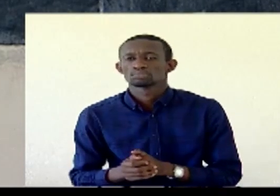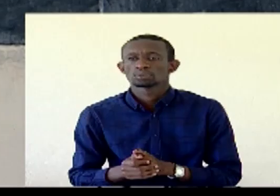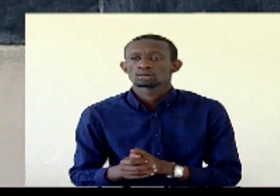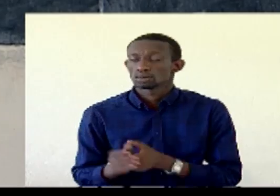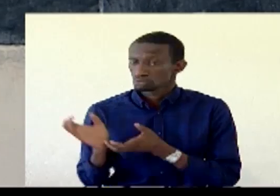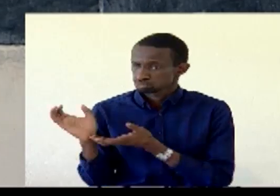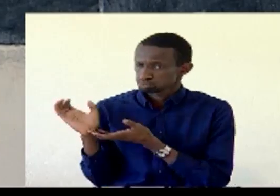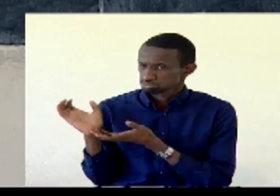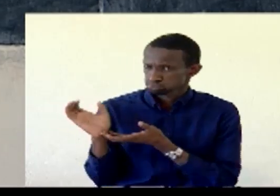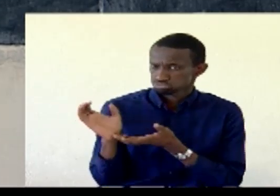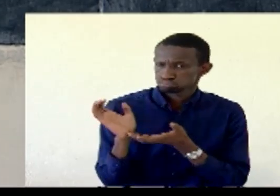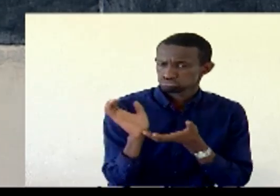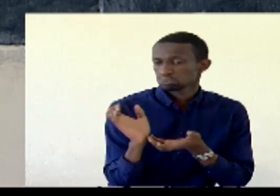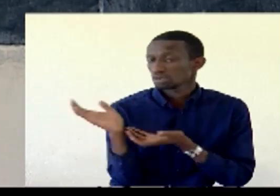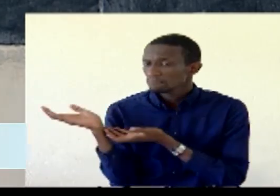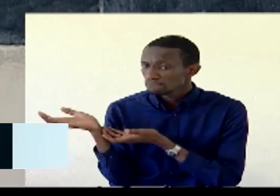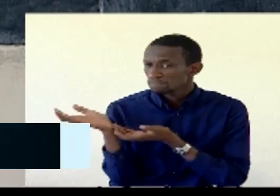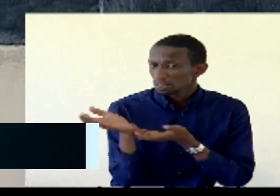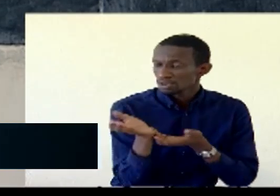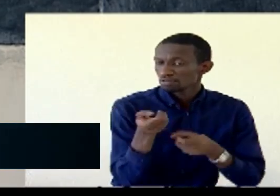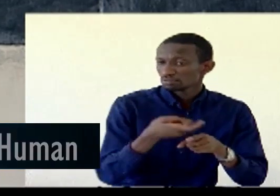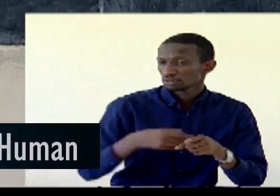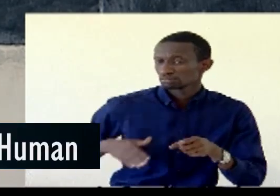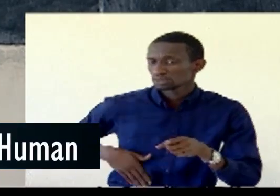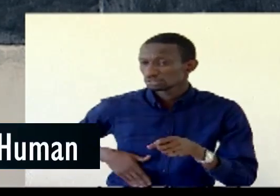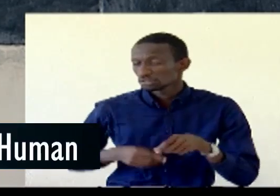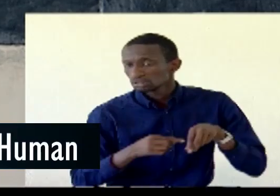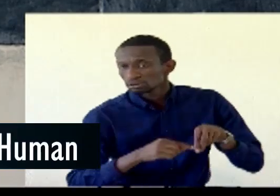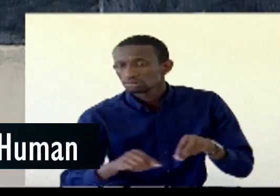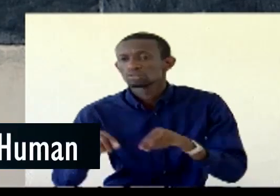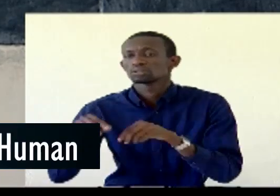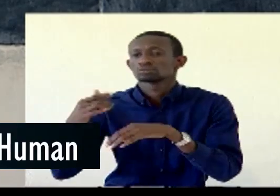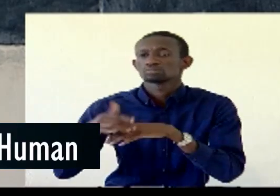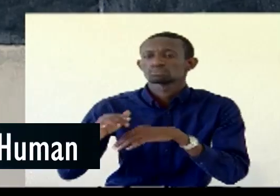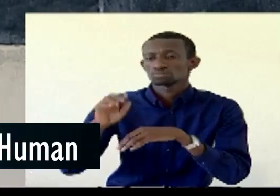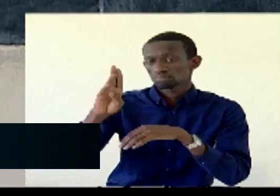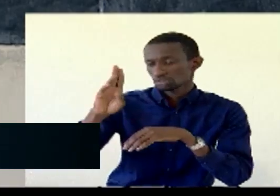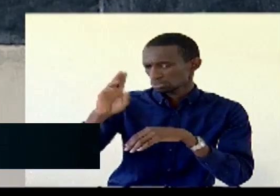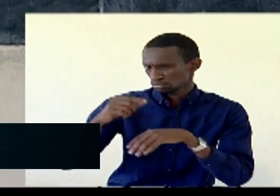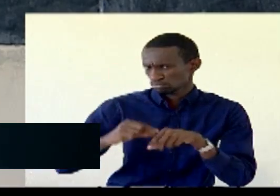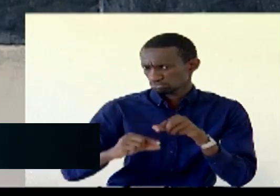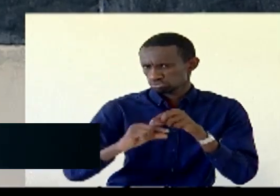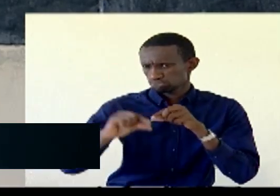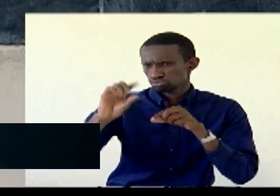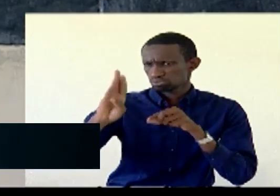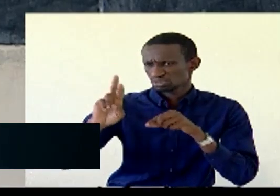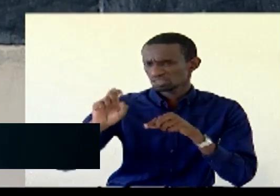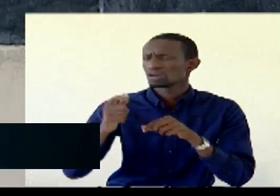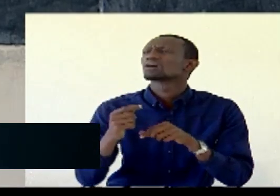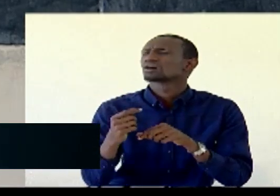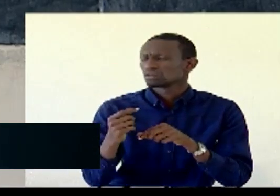kidney to the urinary bladder is normally done by ureter, and there are 2 in pairs. I